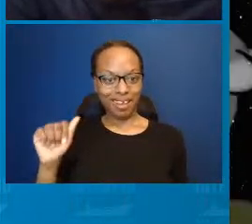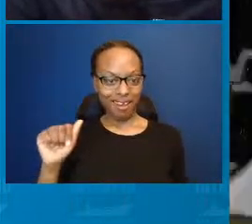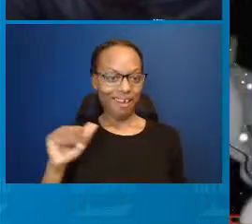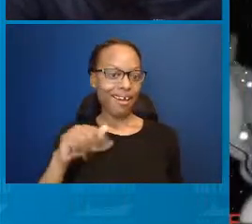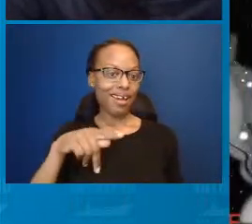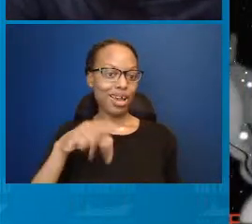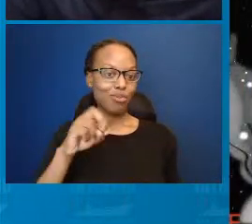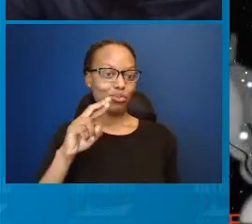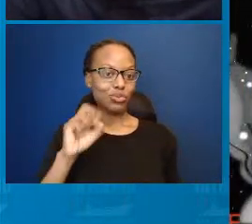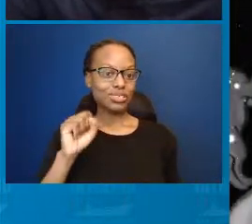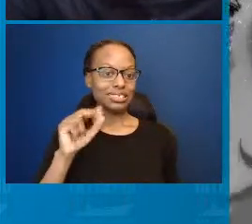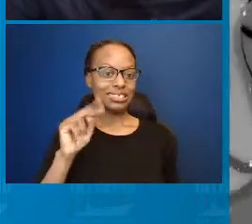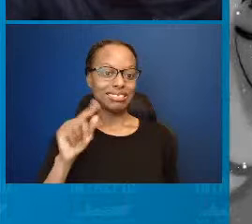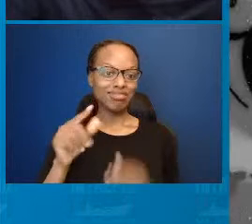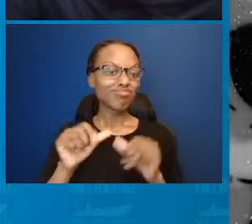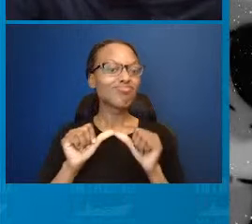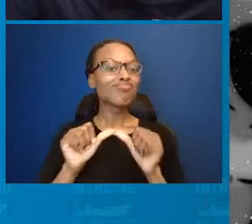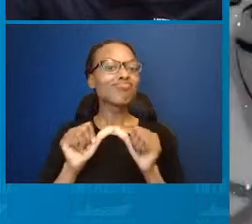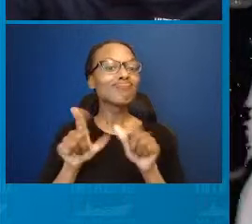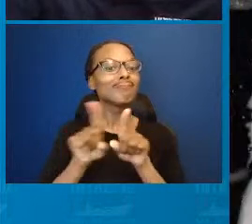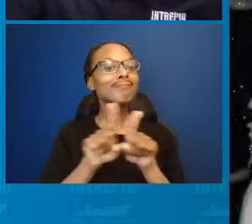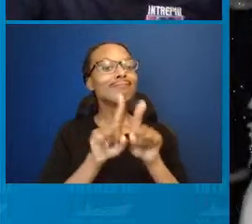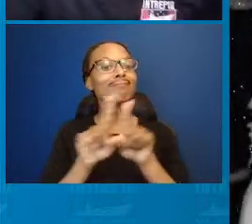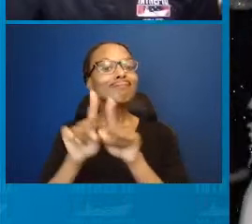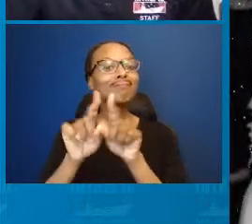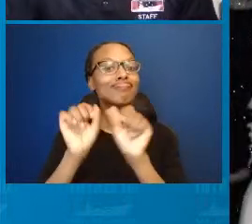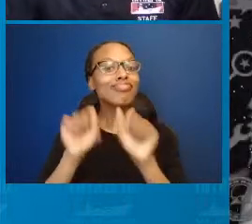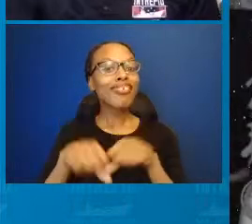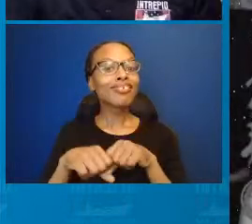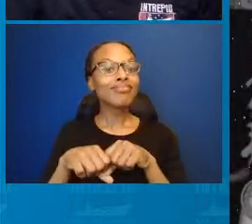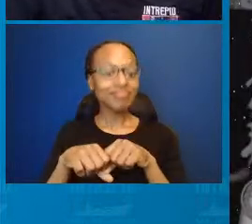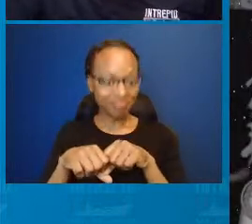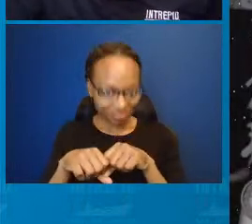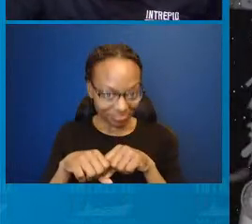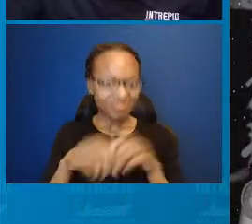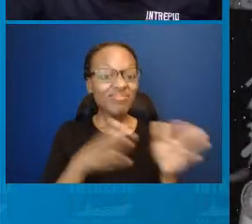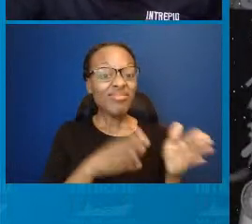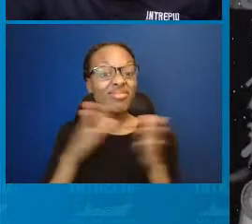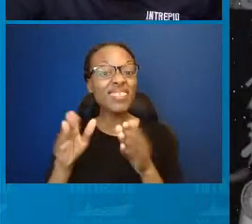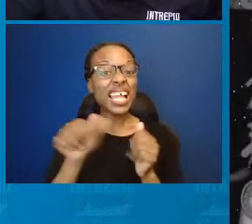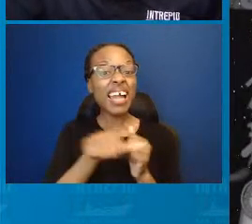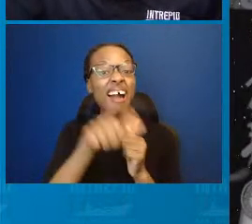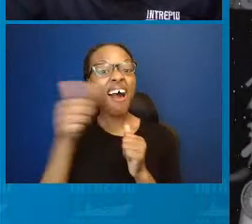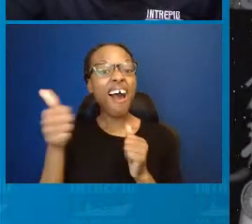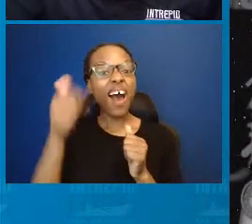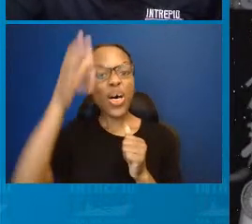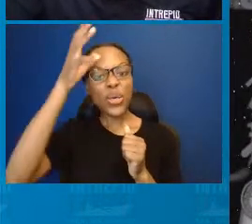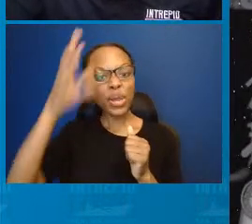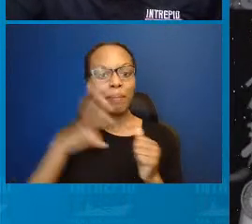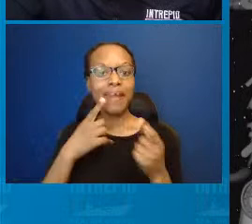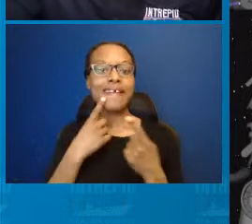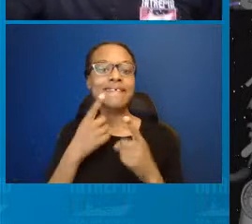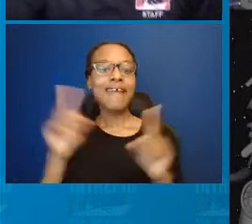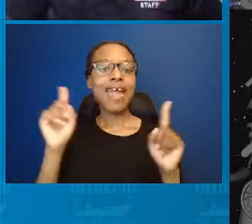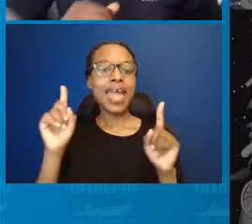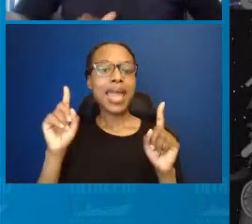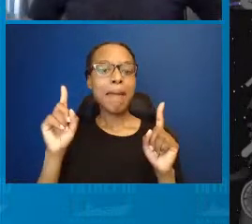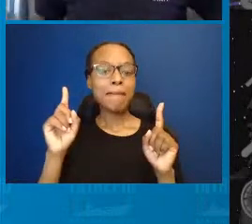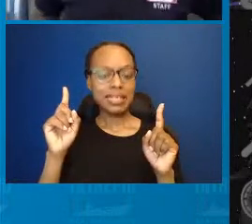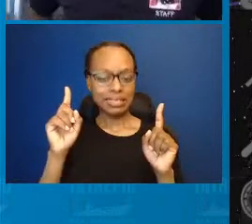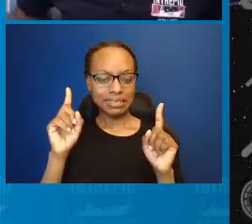You might know him. He's really famous, specifically for an accessory that he's wearing. Let's see if we can see